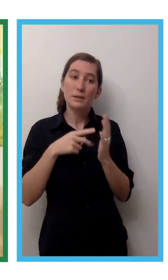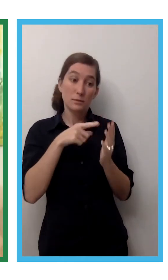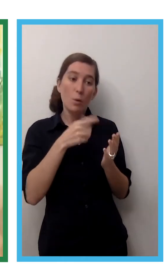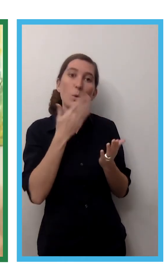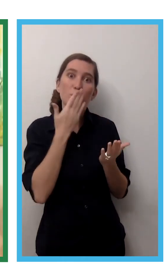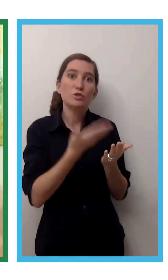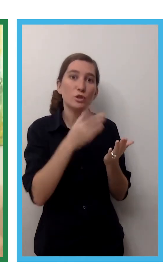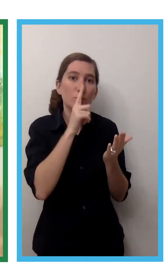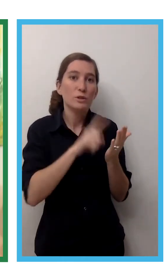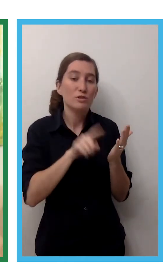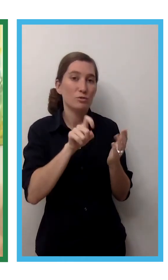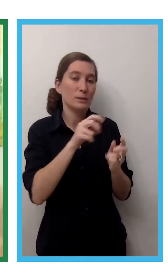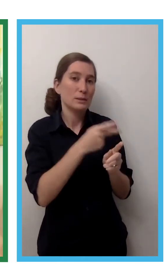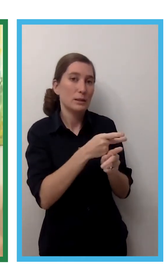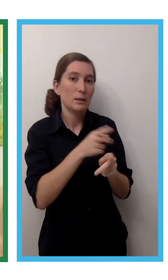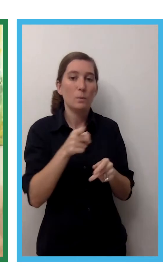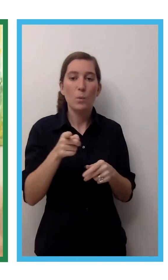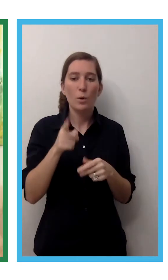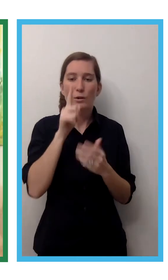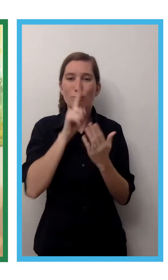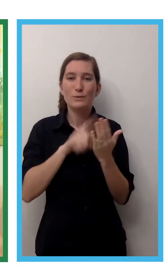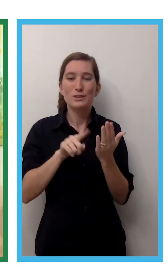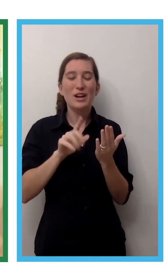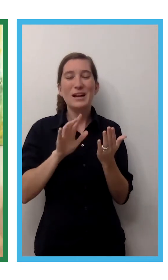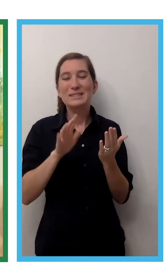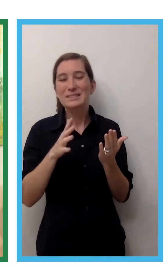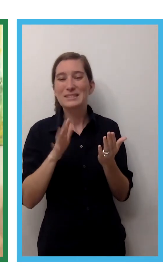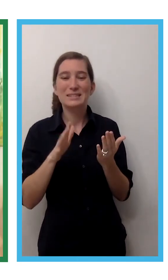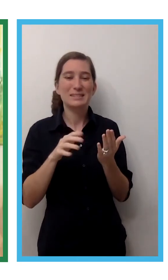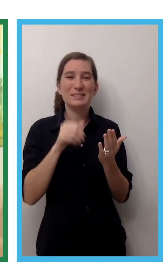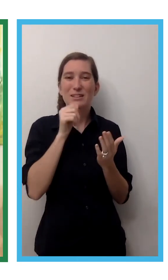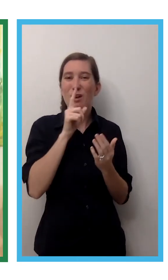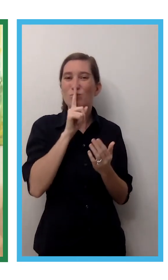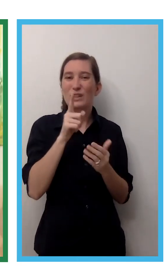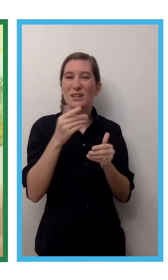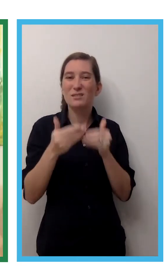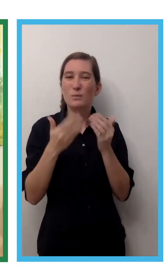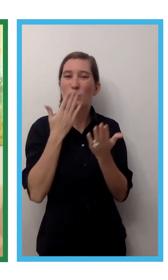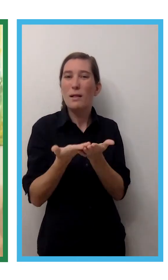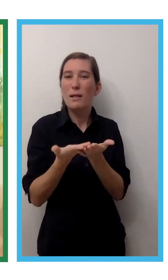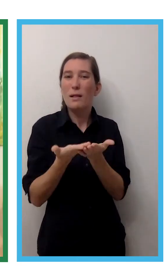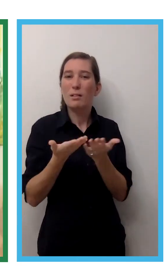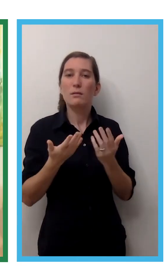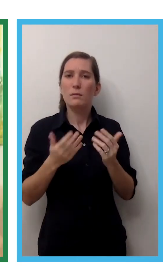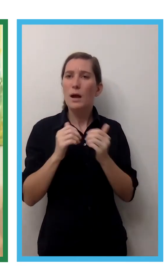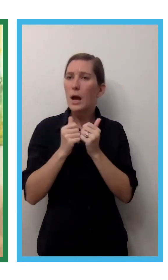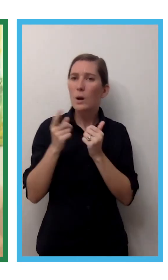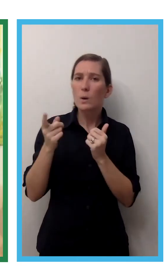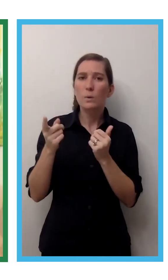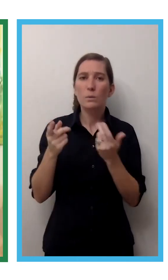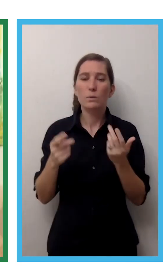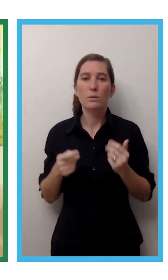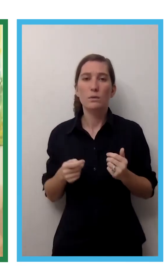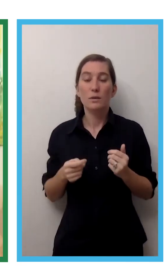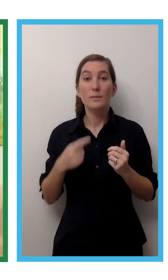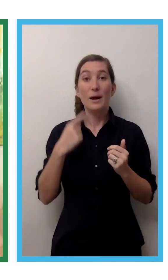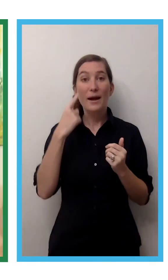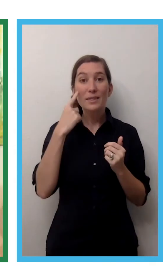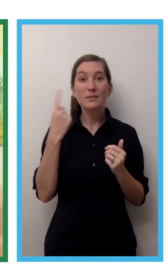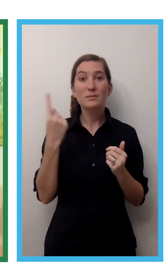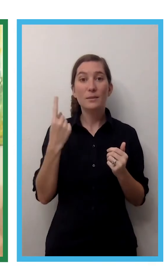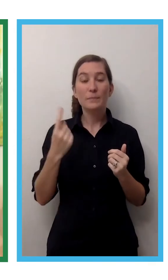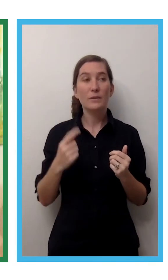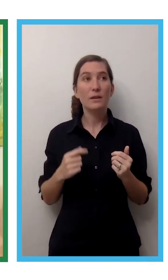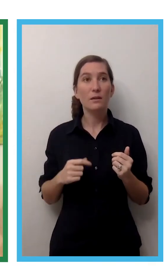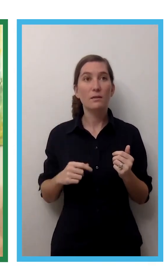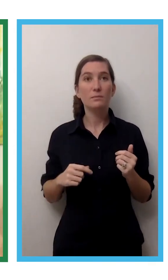that nature. But I think that, there's something very empowering about having research data to back